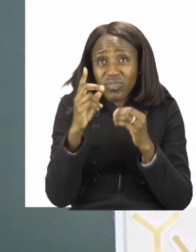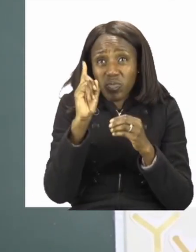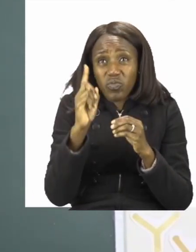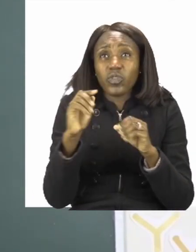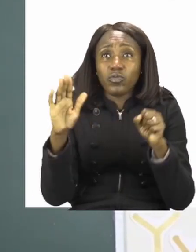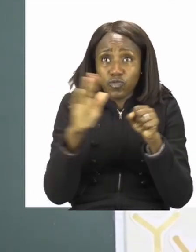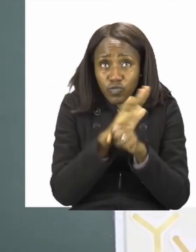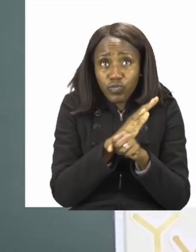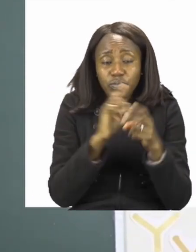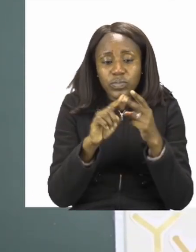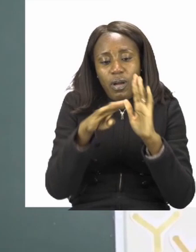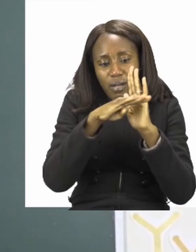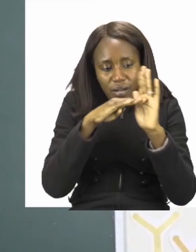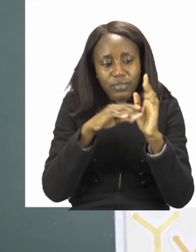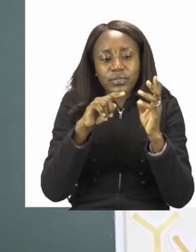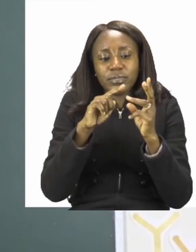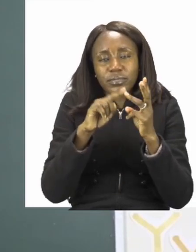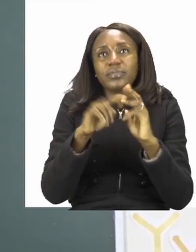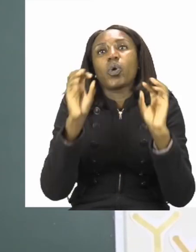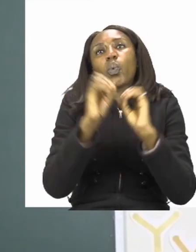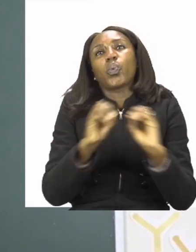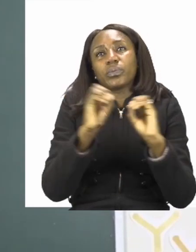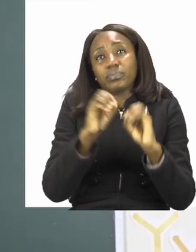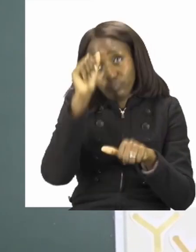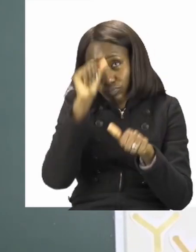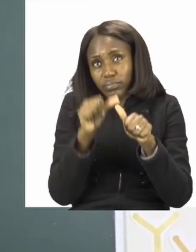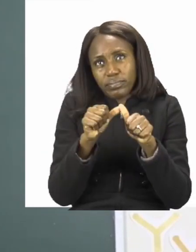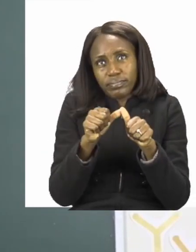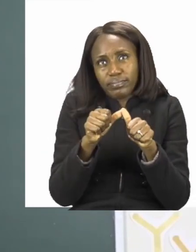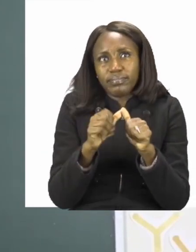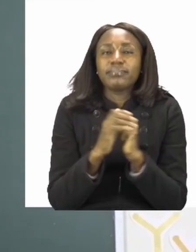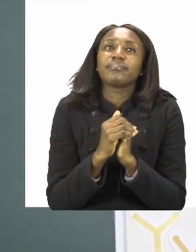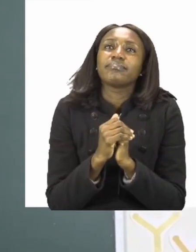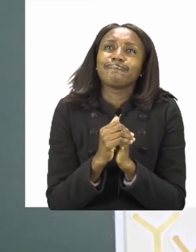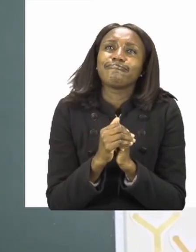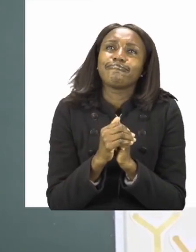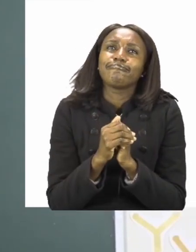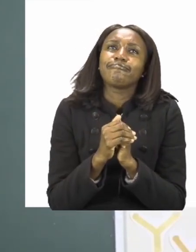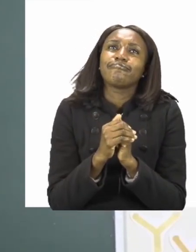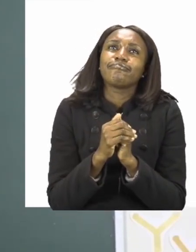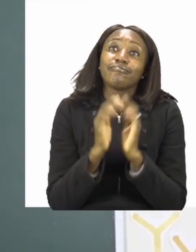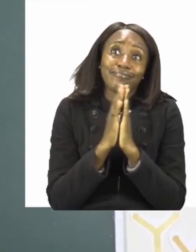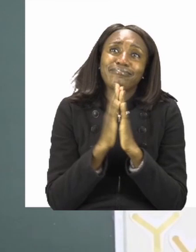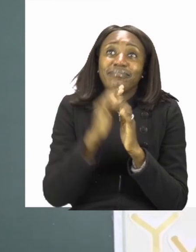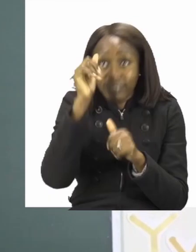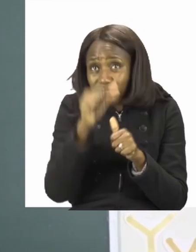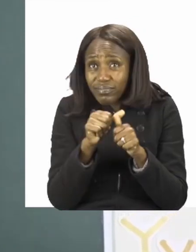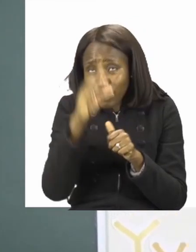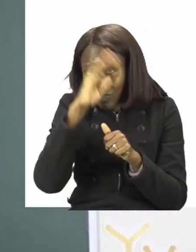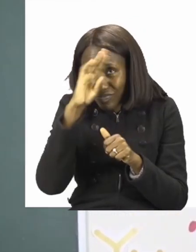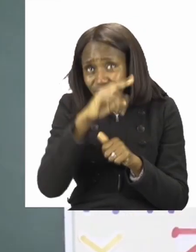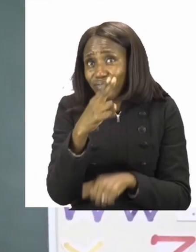is halfway, and one that is empty. I hope that you will remember this when you are